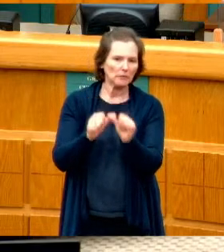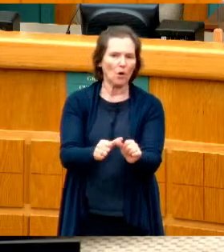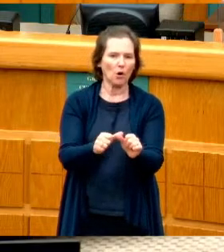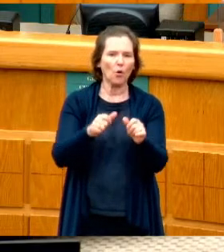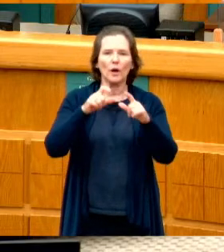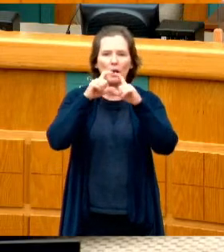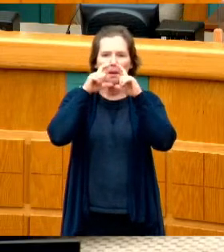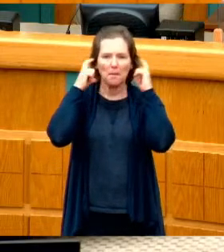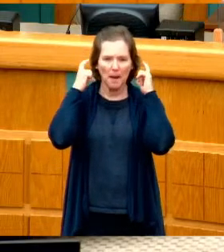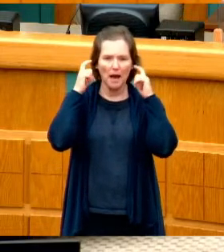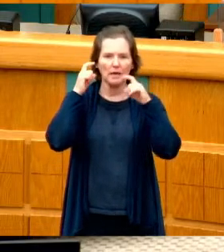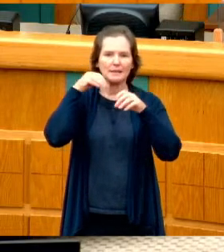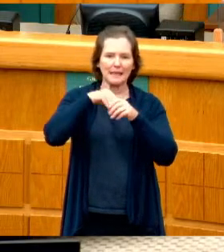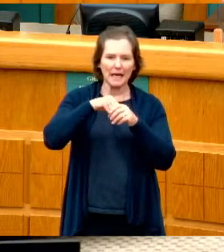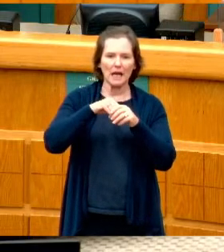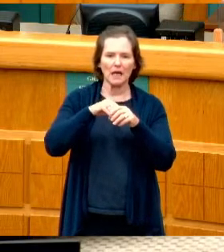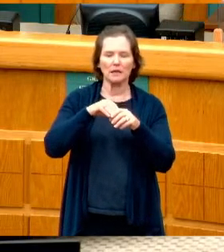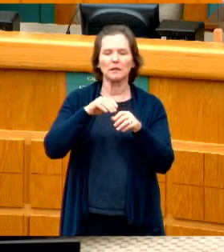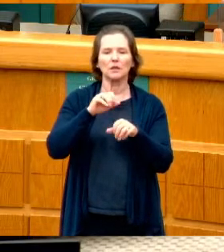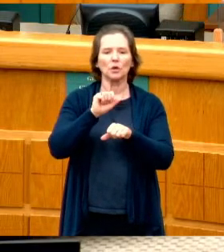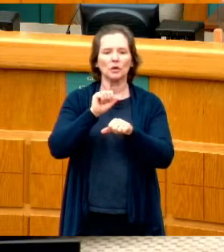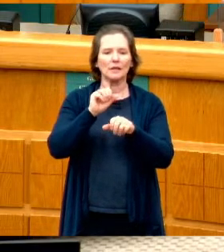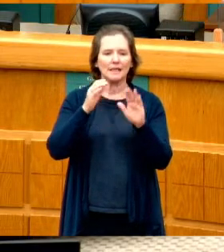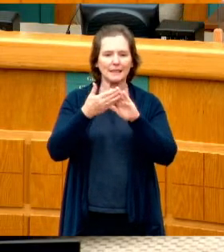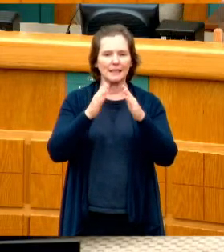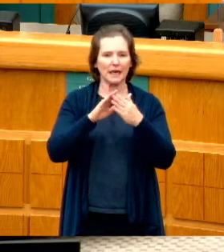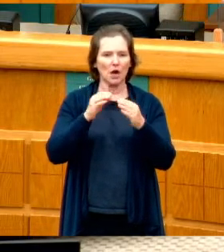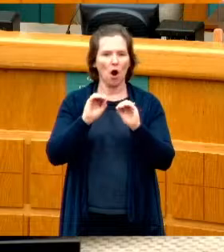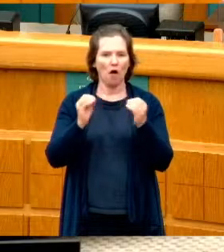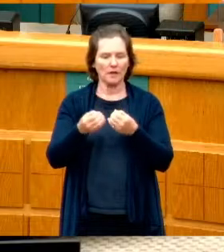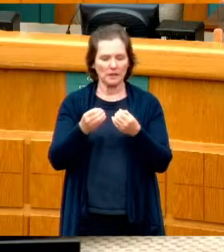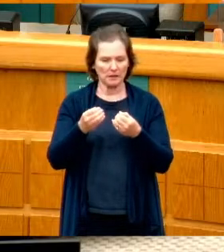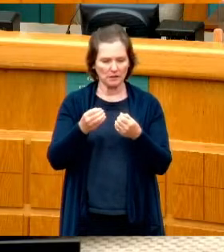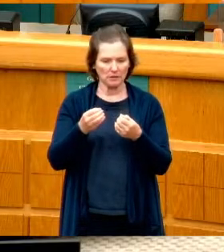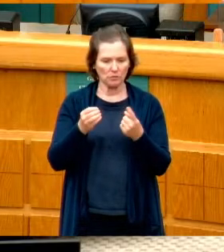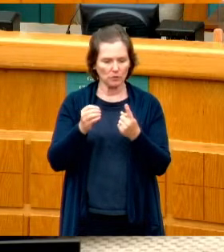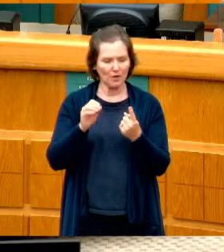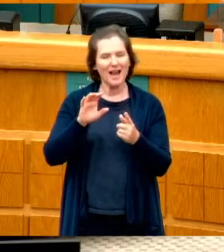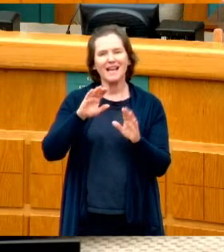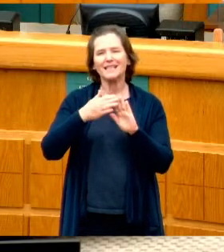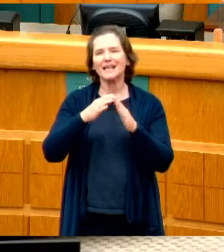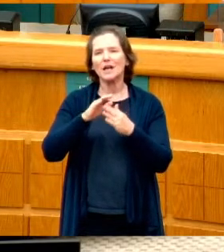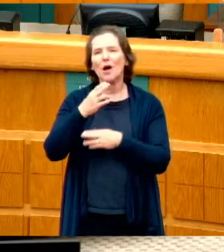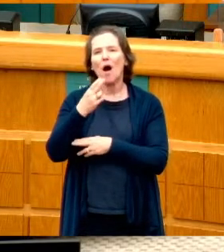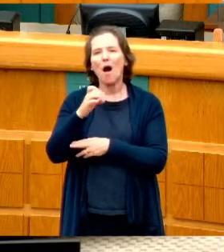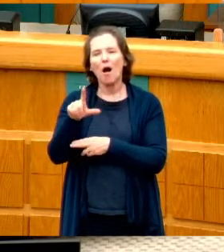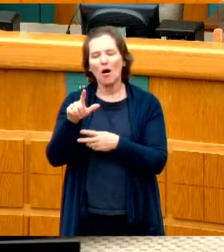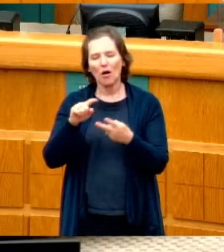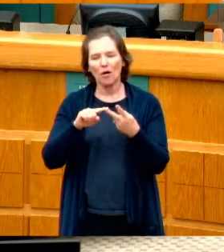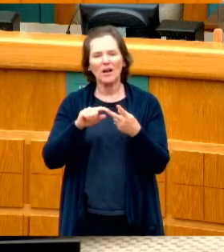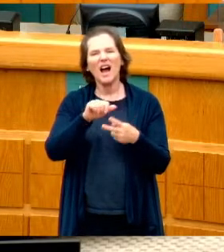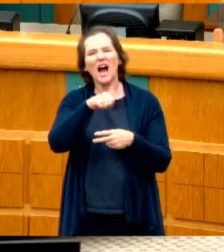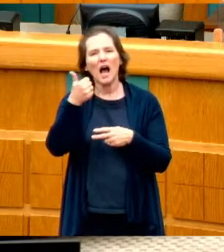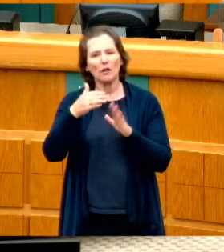office environments. That's not only at City Hall, but many of our other office environments that we have across the city.